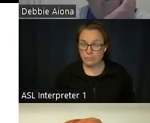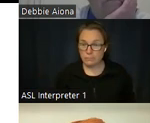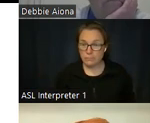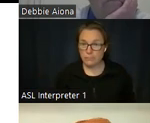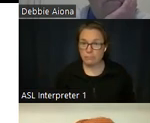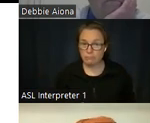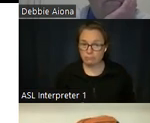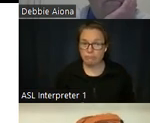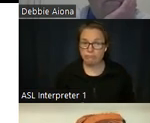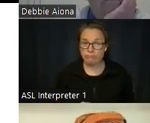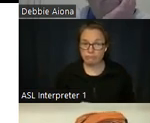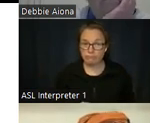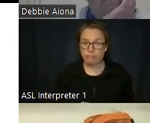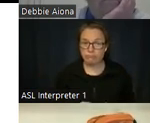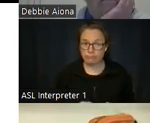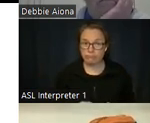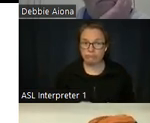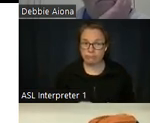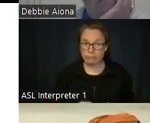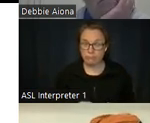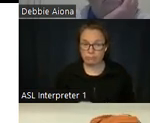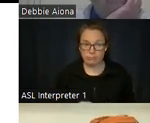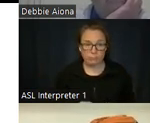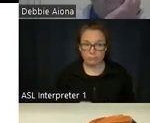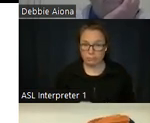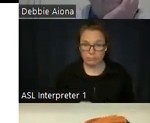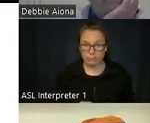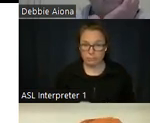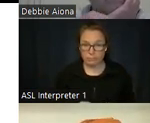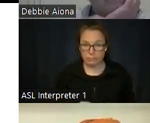So not certain, I guess the question had been,